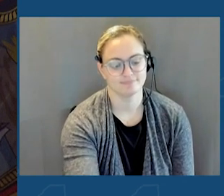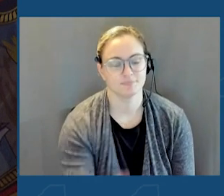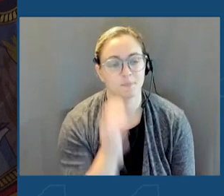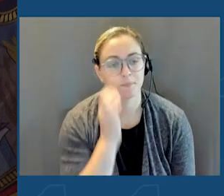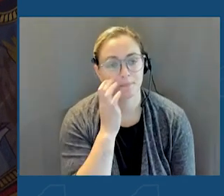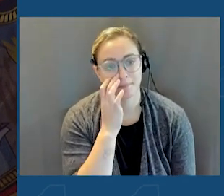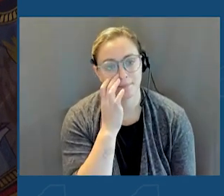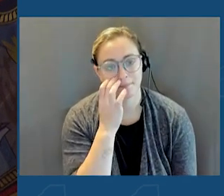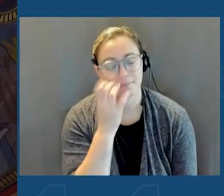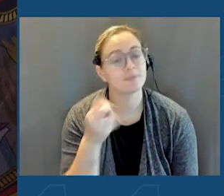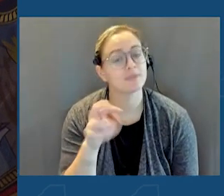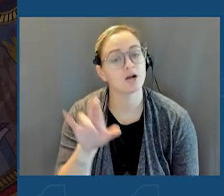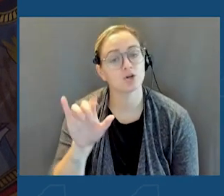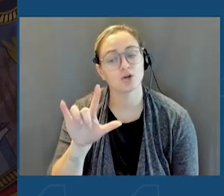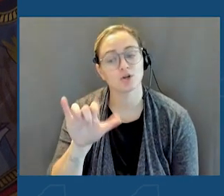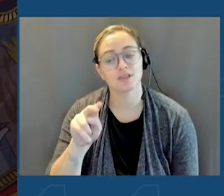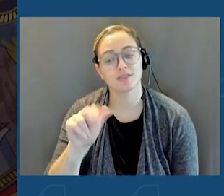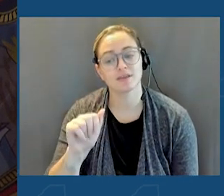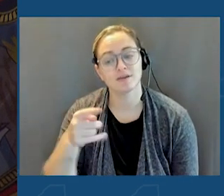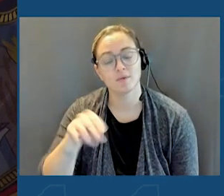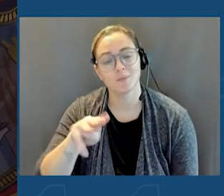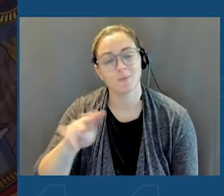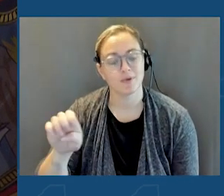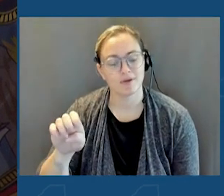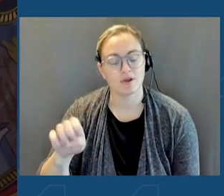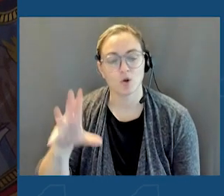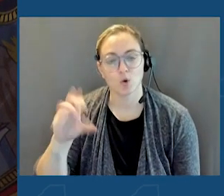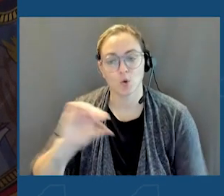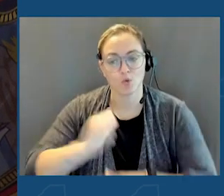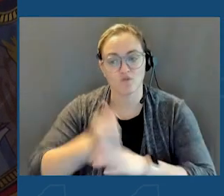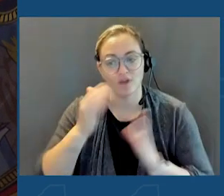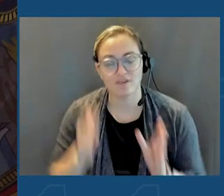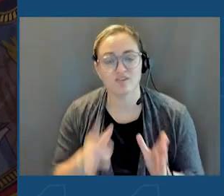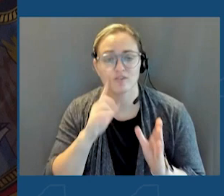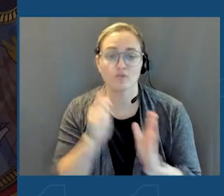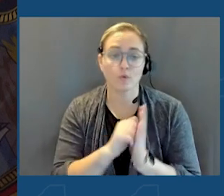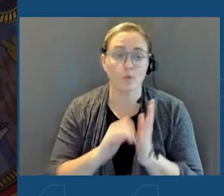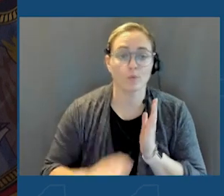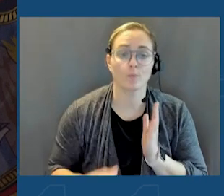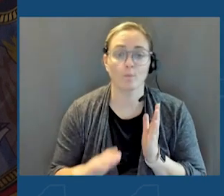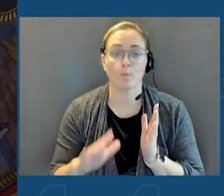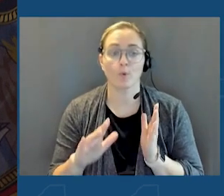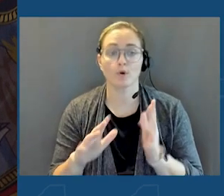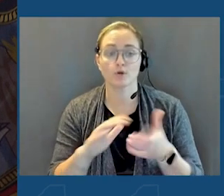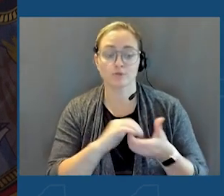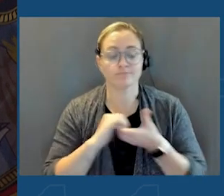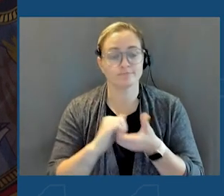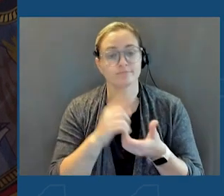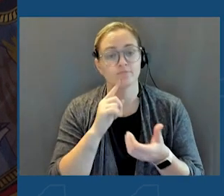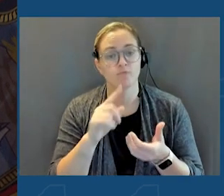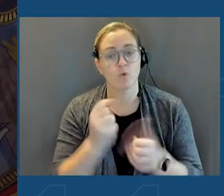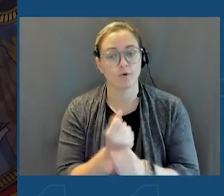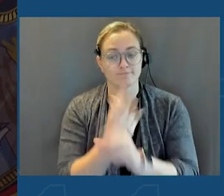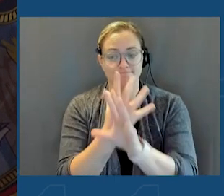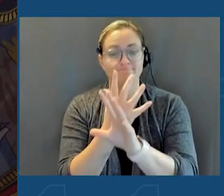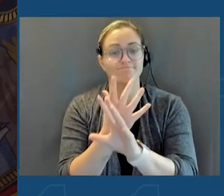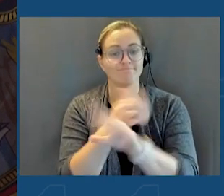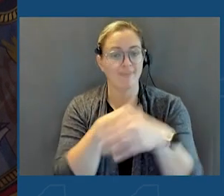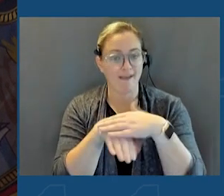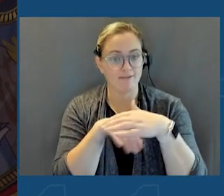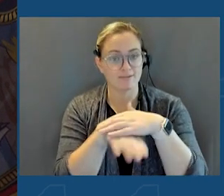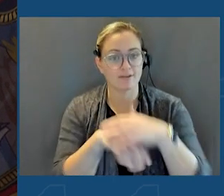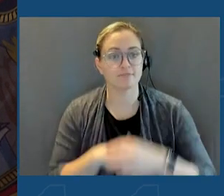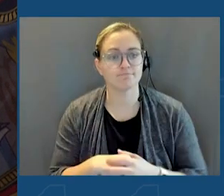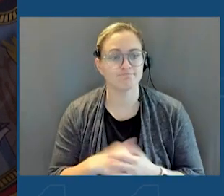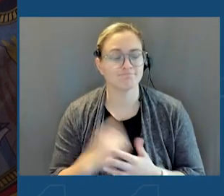Dr. Linda Prine, the co-founder of the Abortion Coalition for Telemedicine Access, something that no one